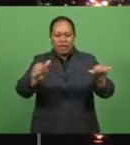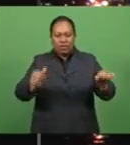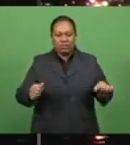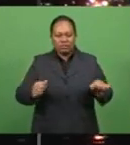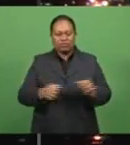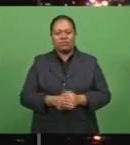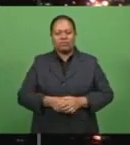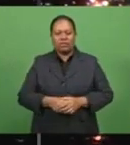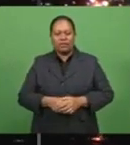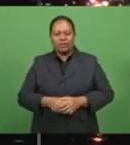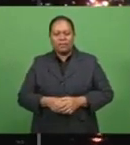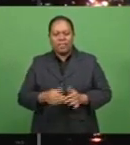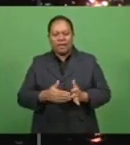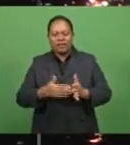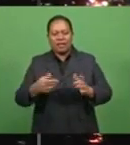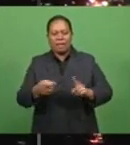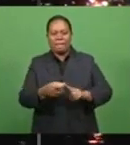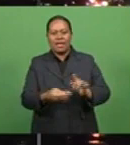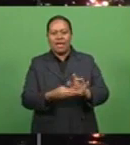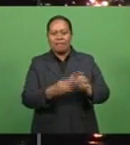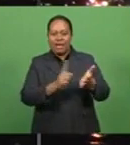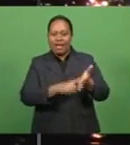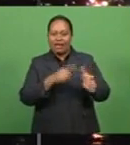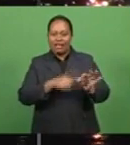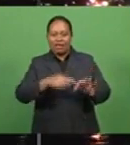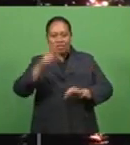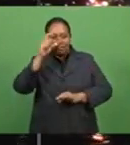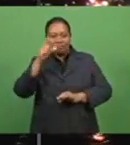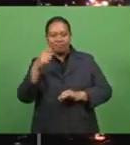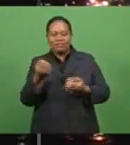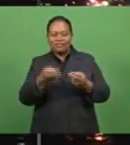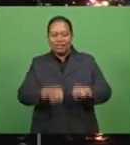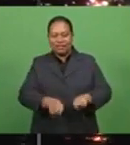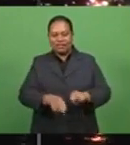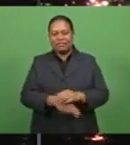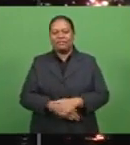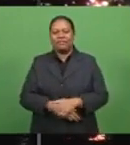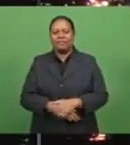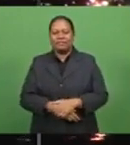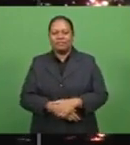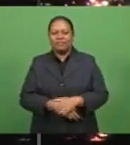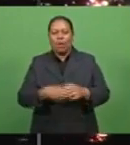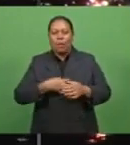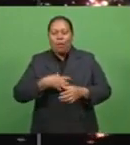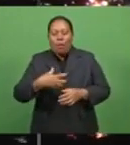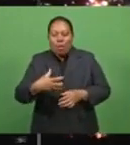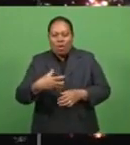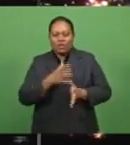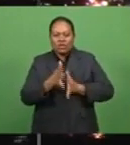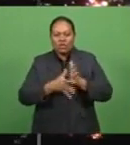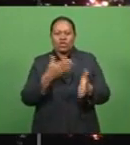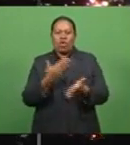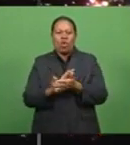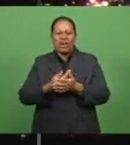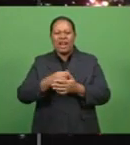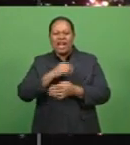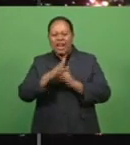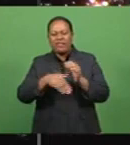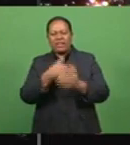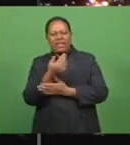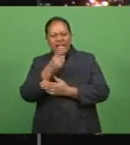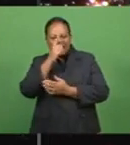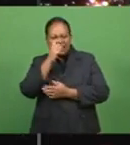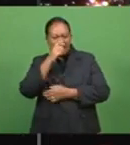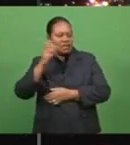growth, and former PM Laisini Angarase is no more. Now for these stories and others, tune in daily to our sister radio